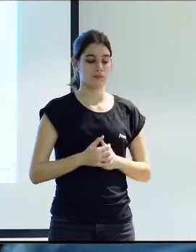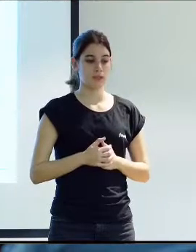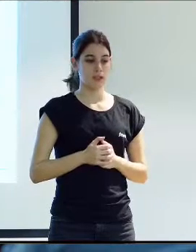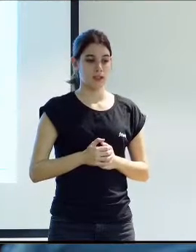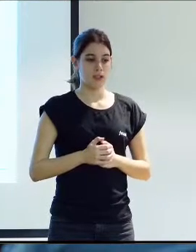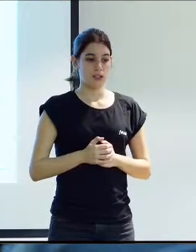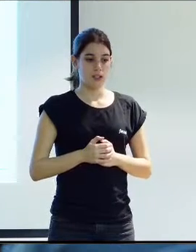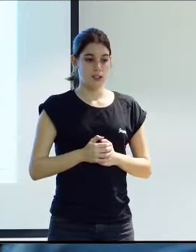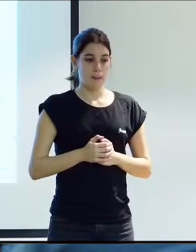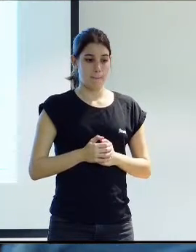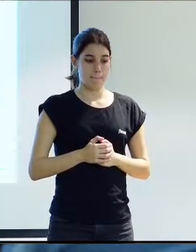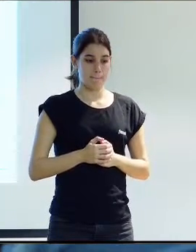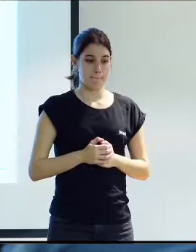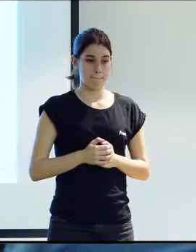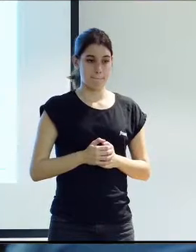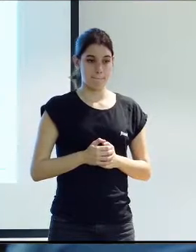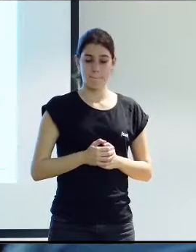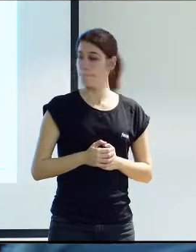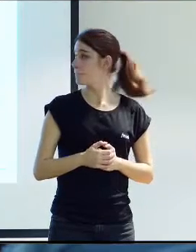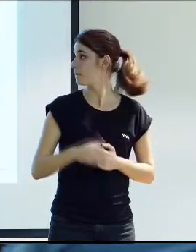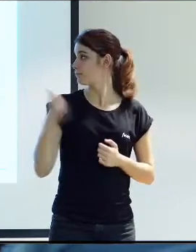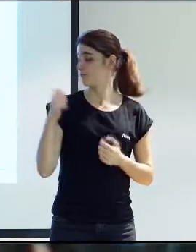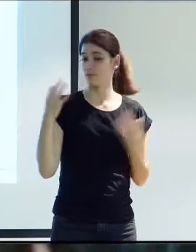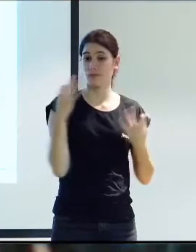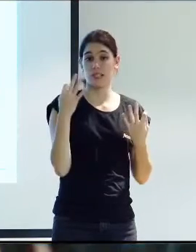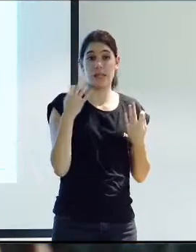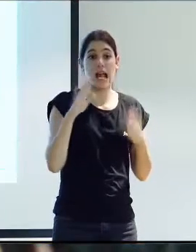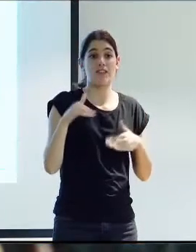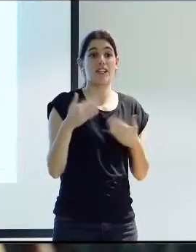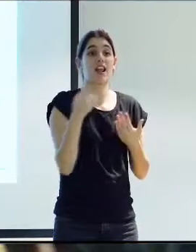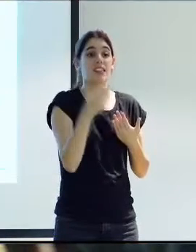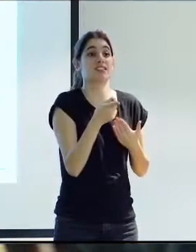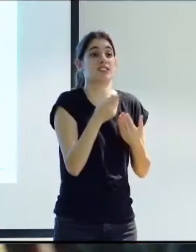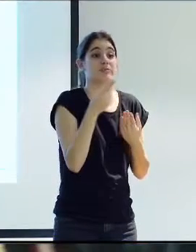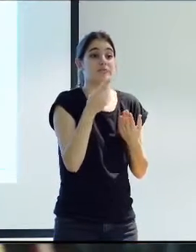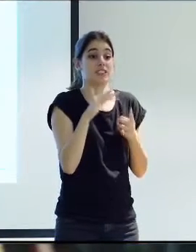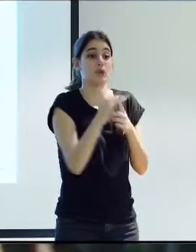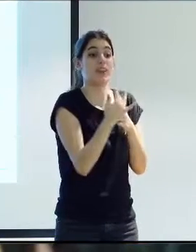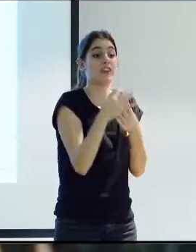And what happens with this bleak panorama?